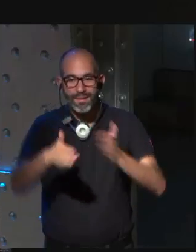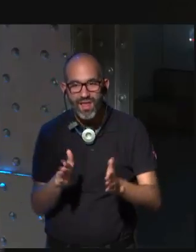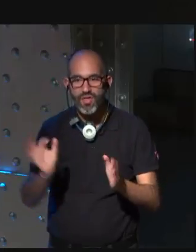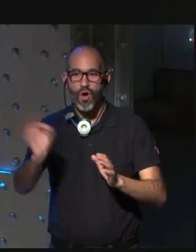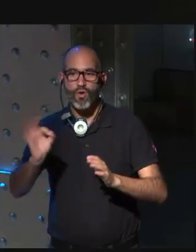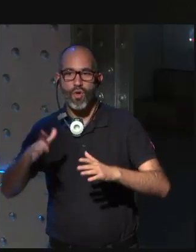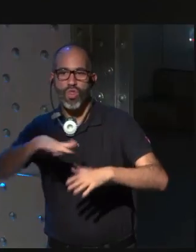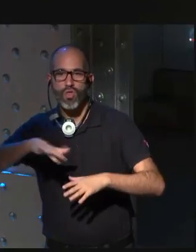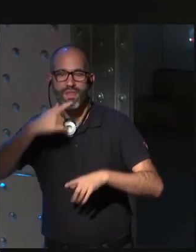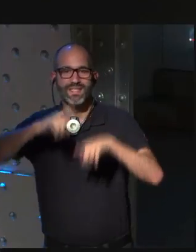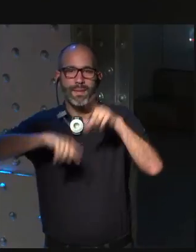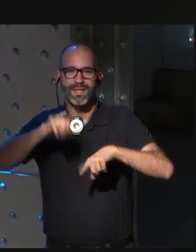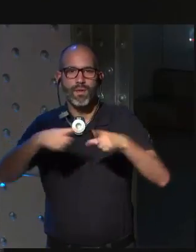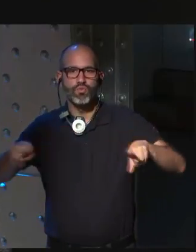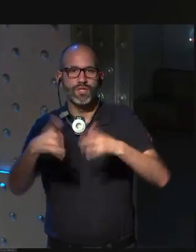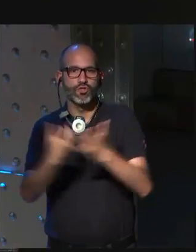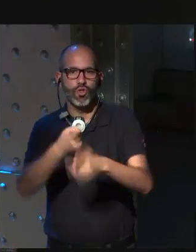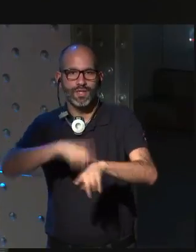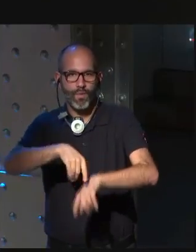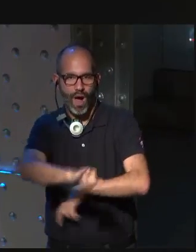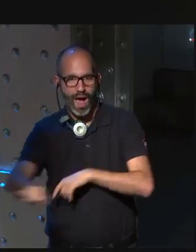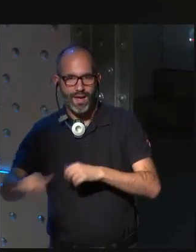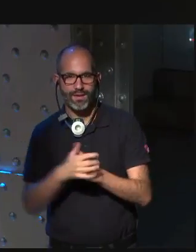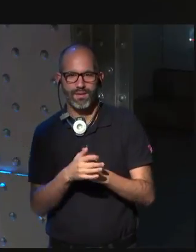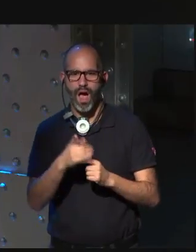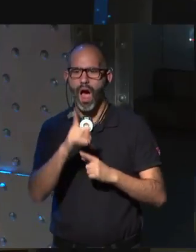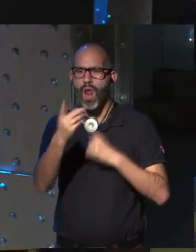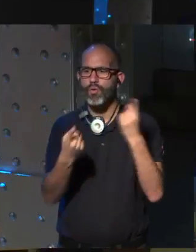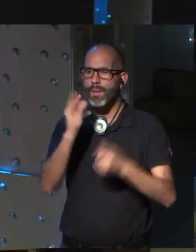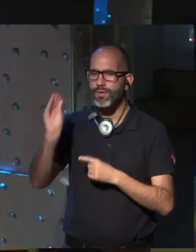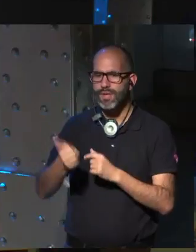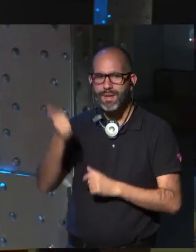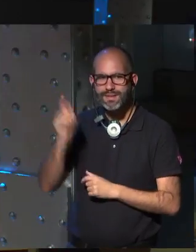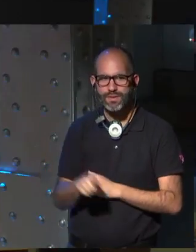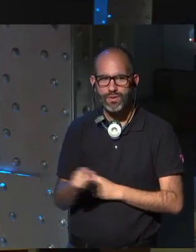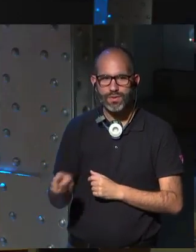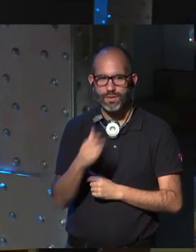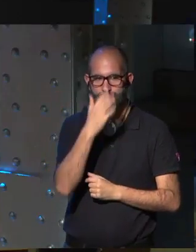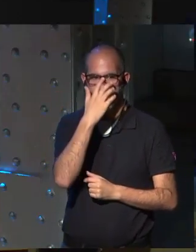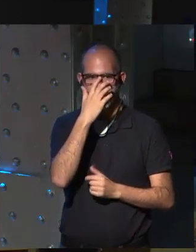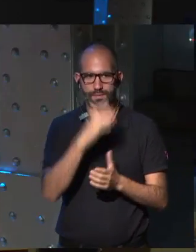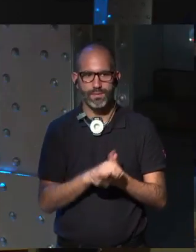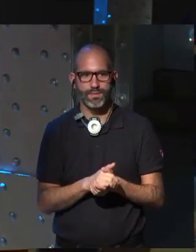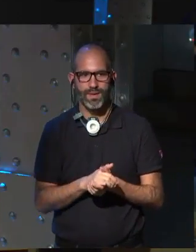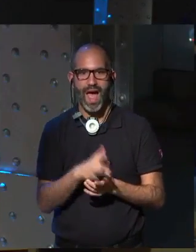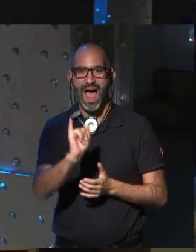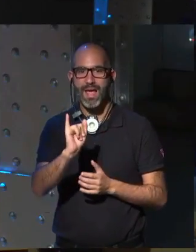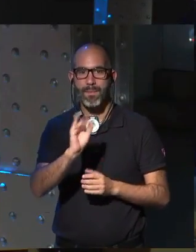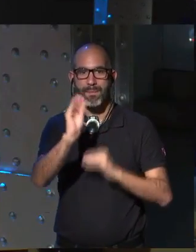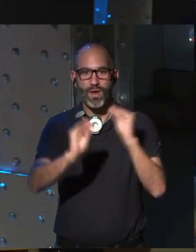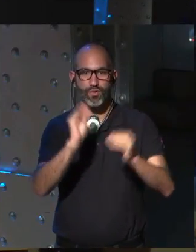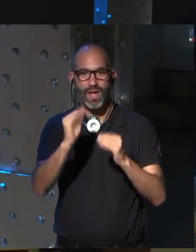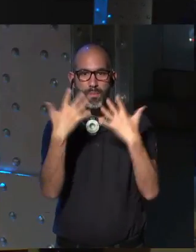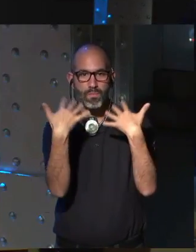So each thing has a time. Any more questions from any of our Martians in the room? We